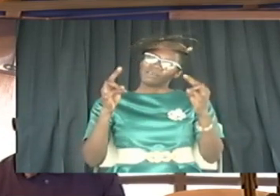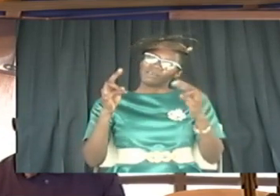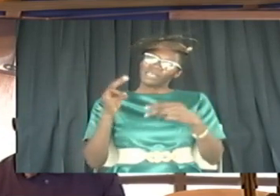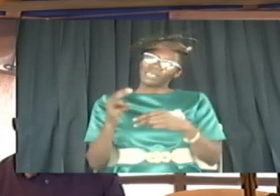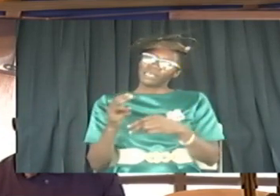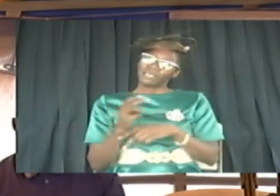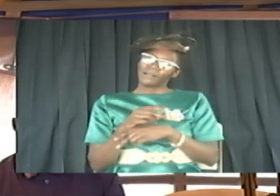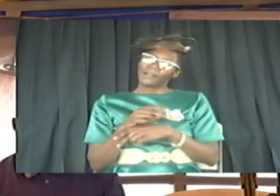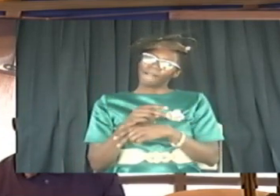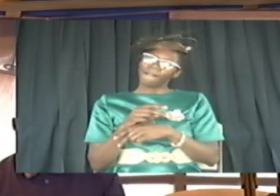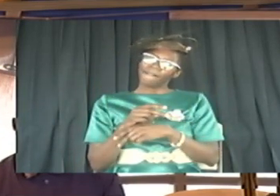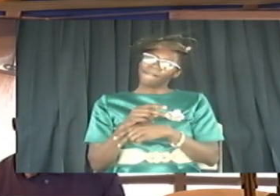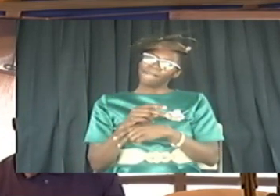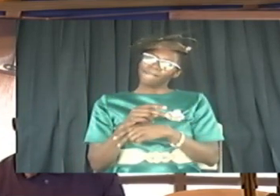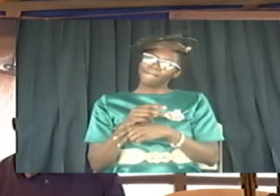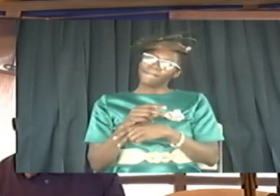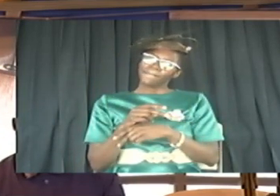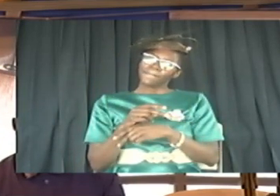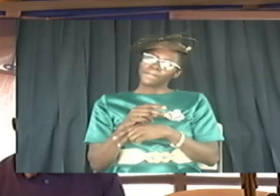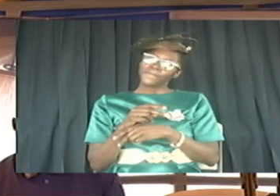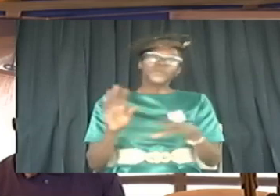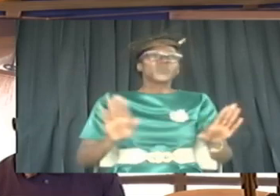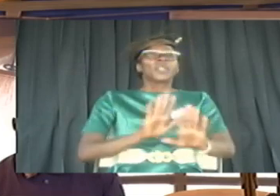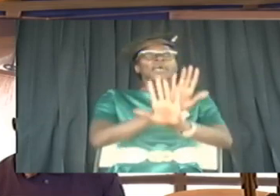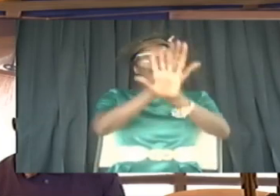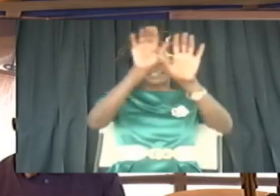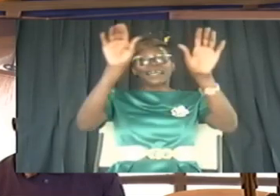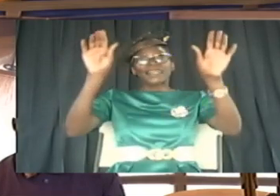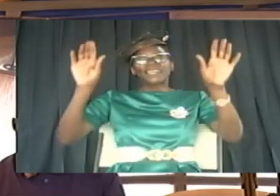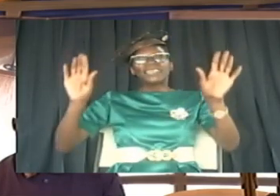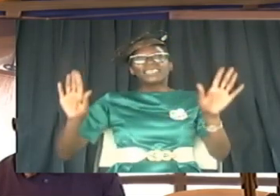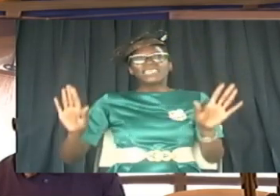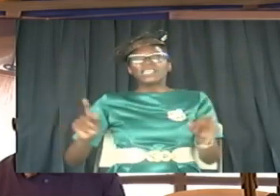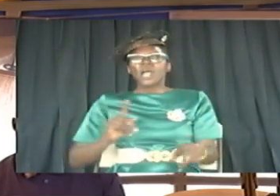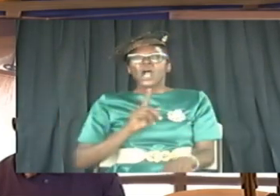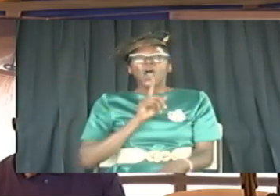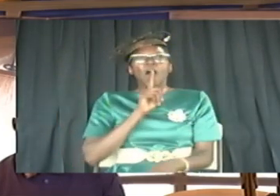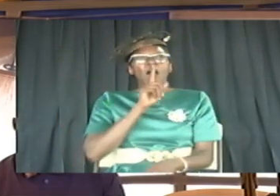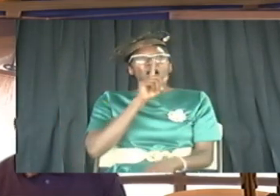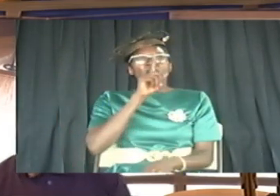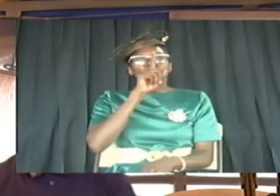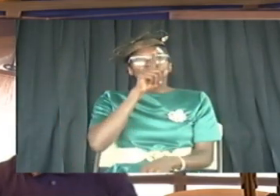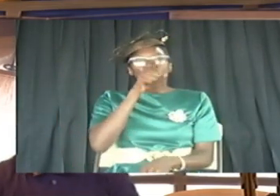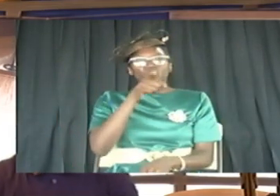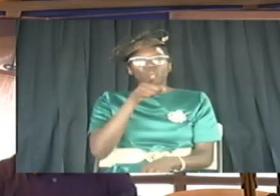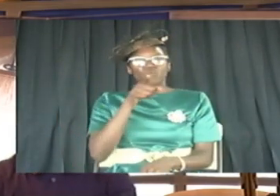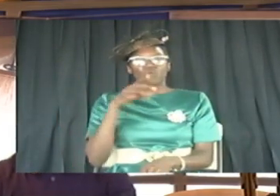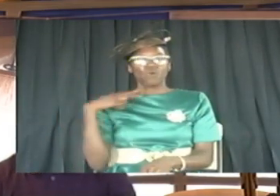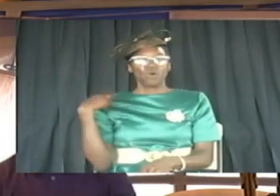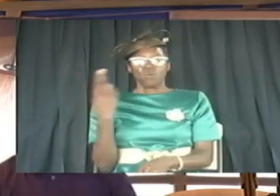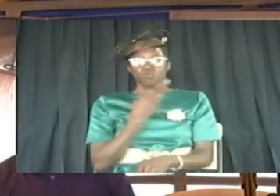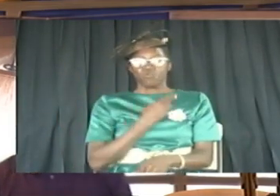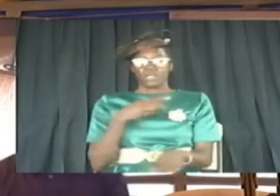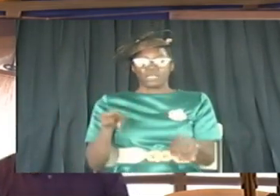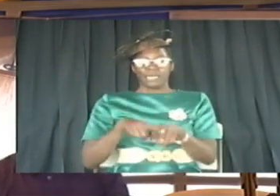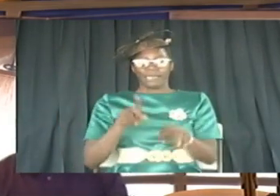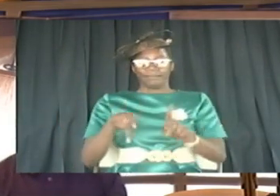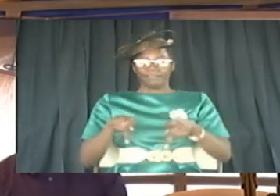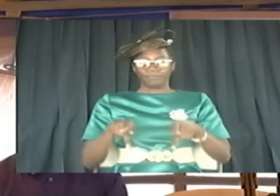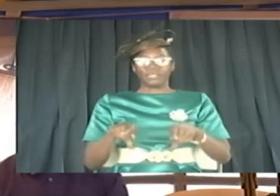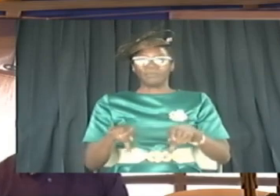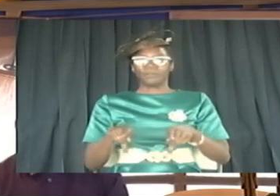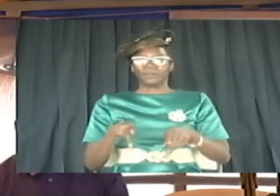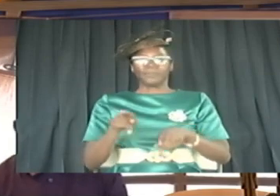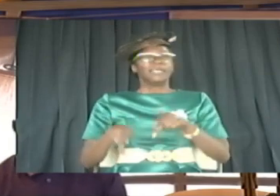and on how genuine and true we as his people are to